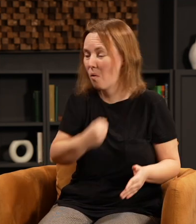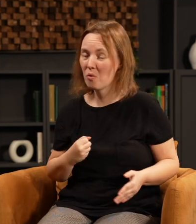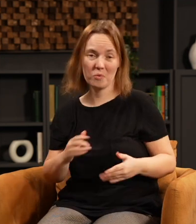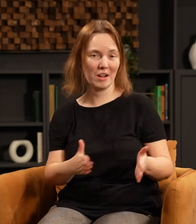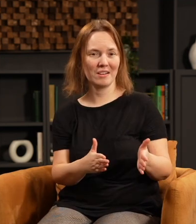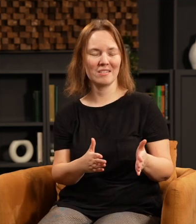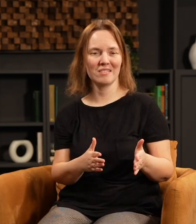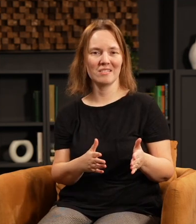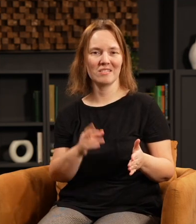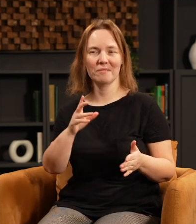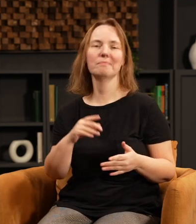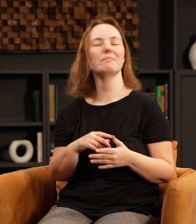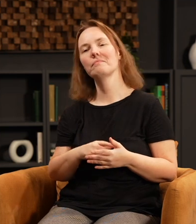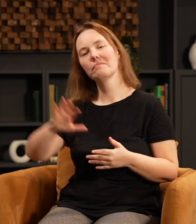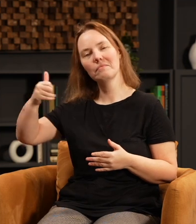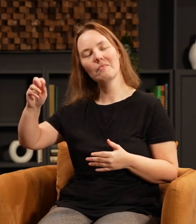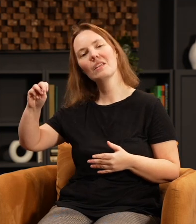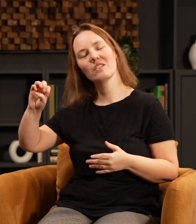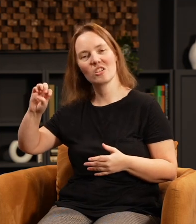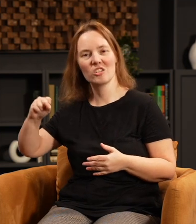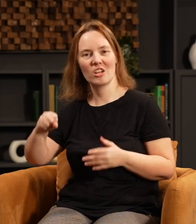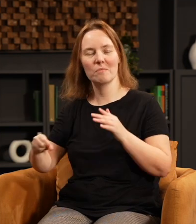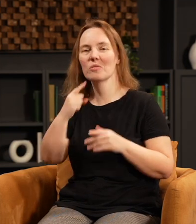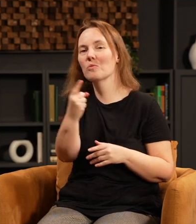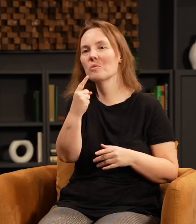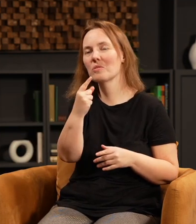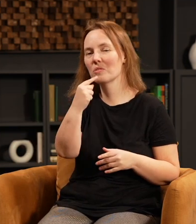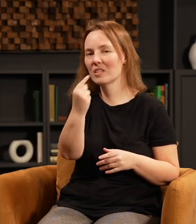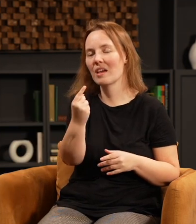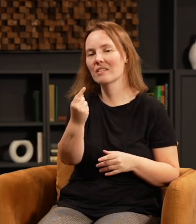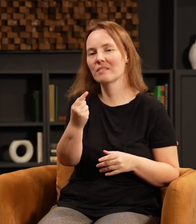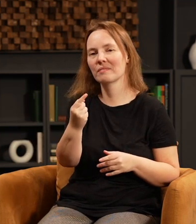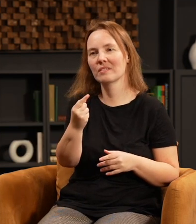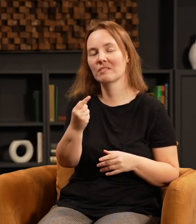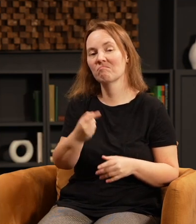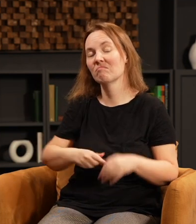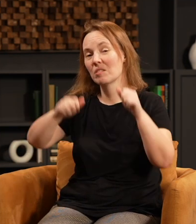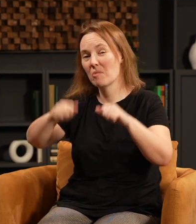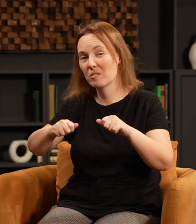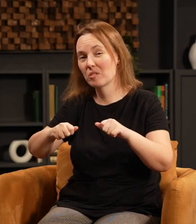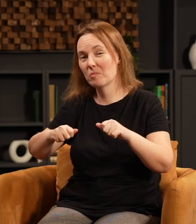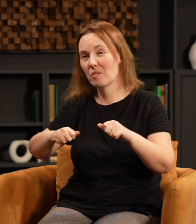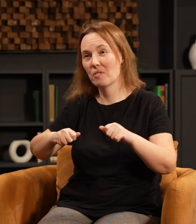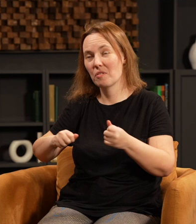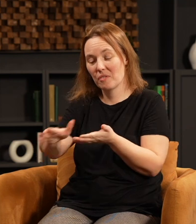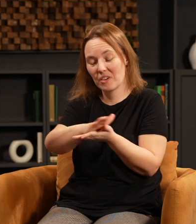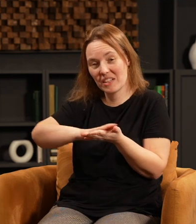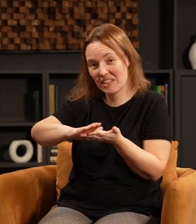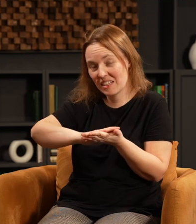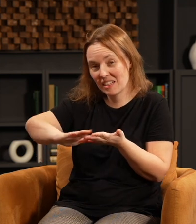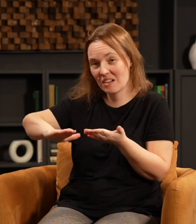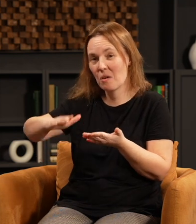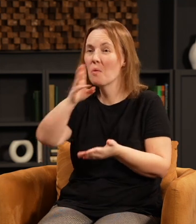flesh. In fact, it's James who says in chapter 3, verse 11, he asked the question, is it possible for clean water